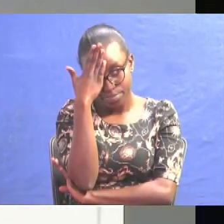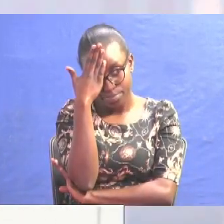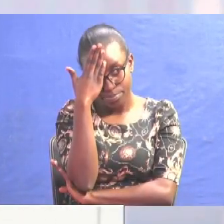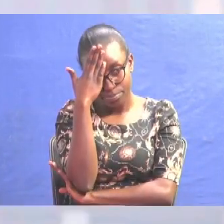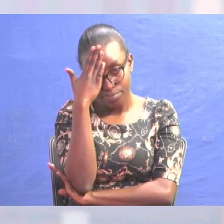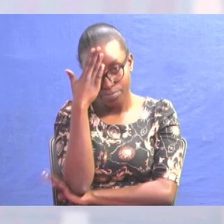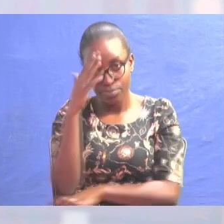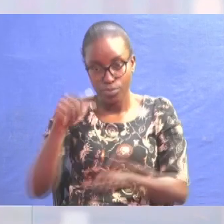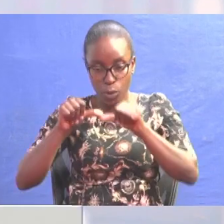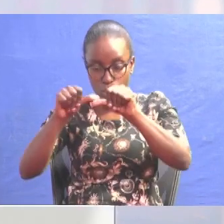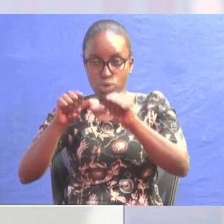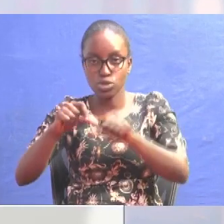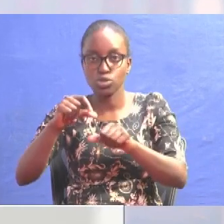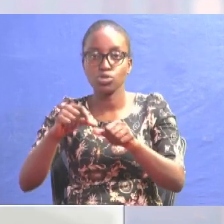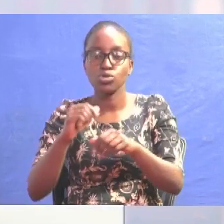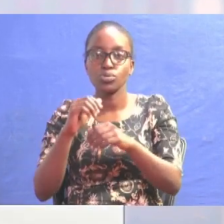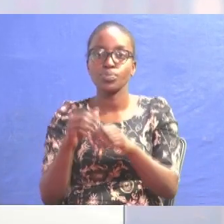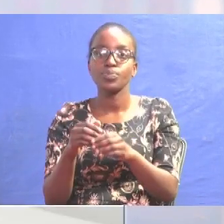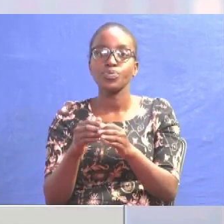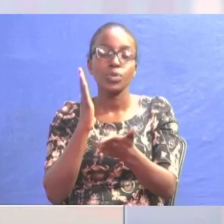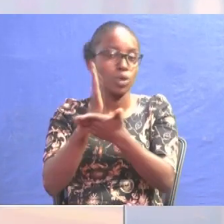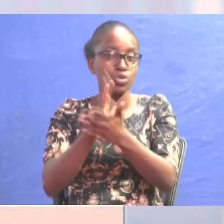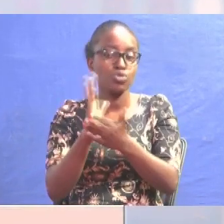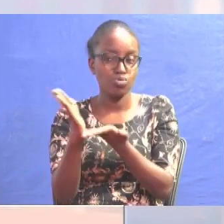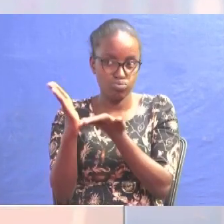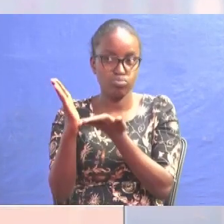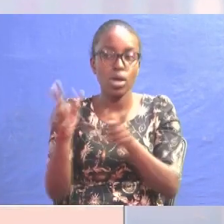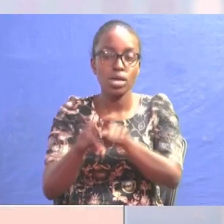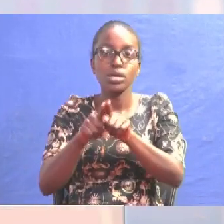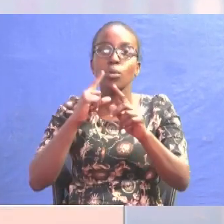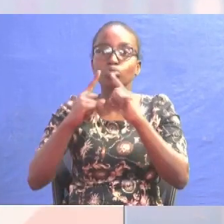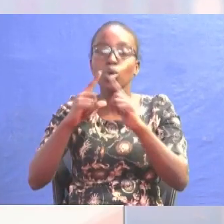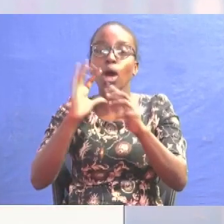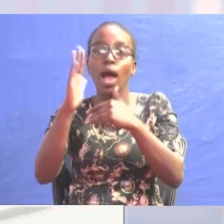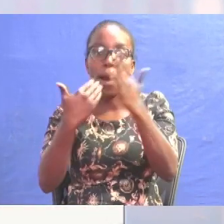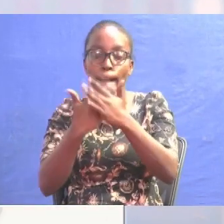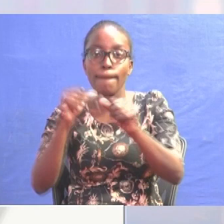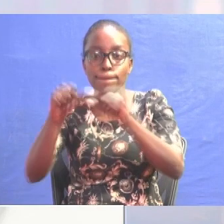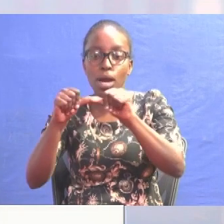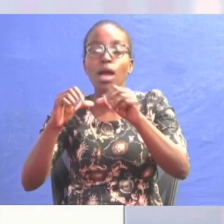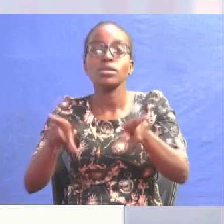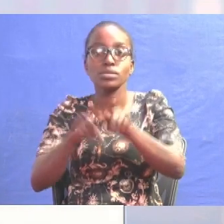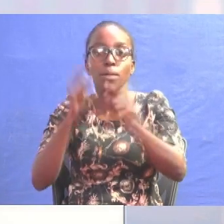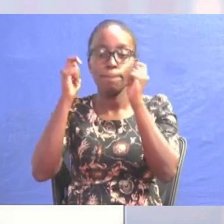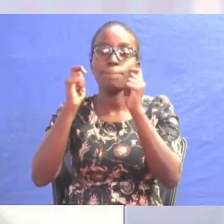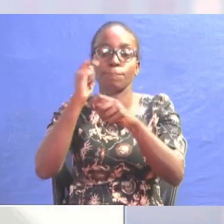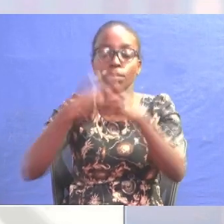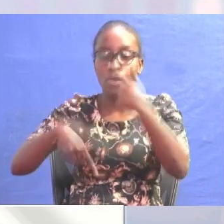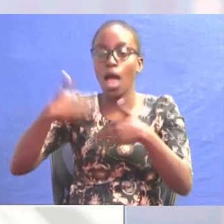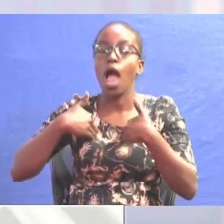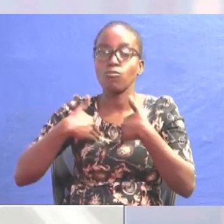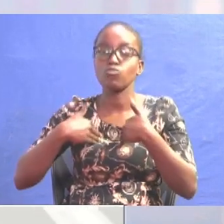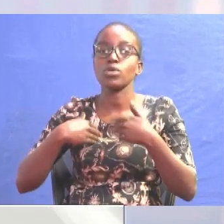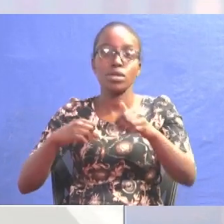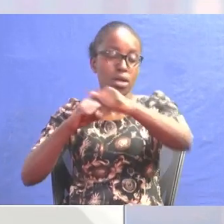All right, proceed, Gideon. And of course, Gideon, as you talk about the caliber of a man, the champion and the defender of the Constitution, well,